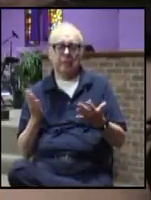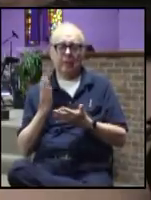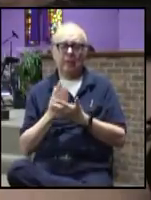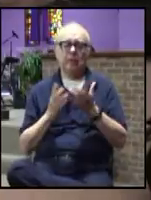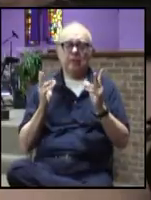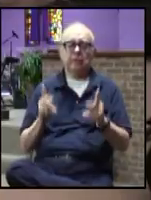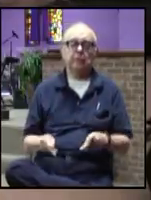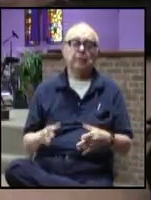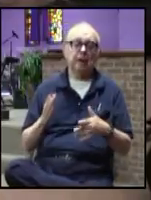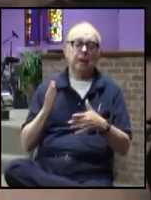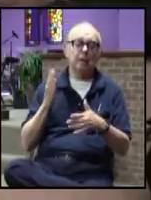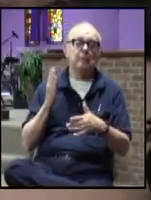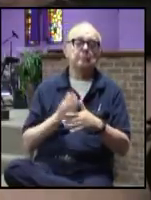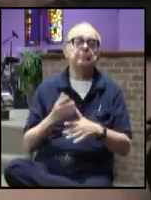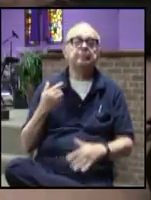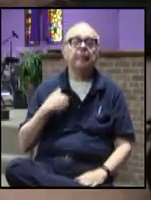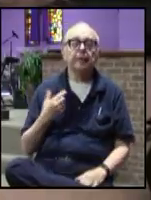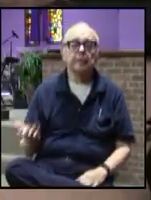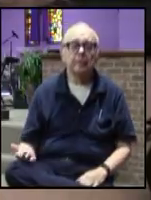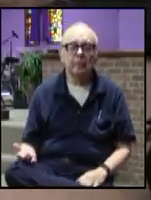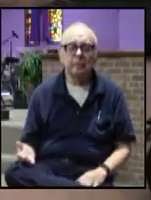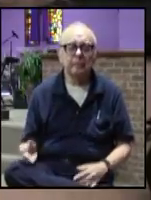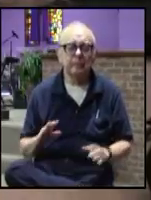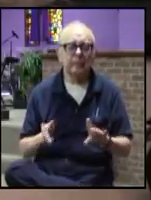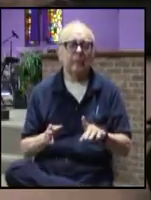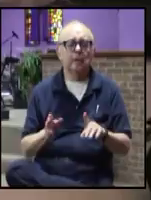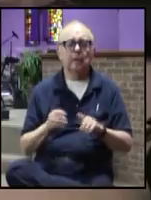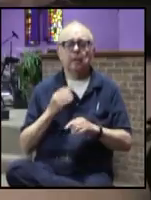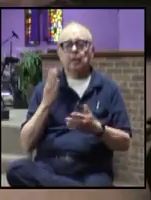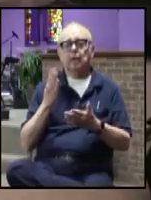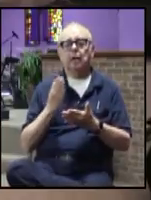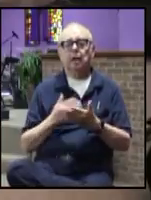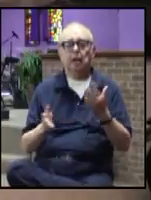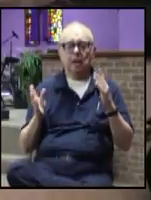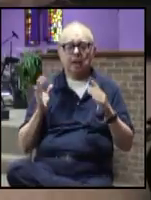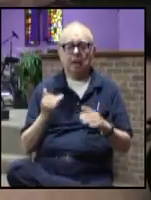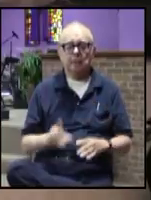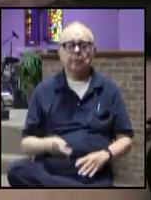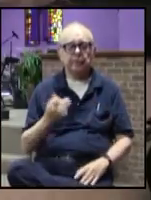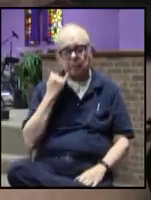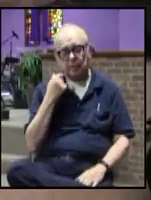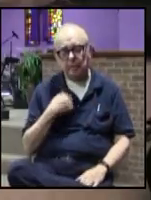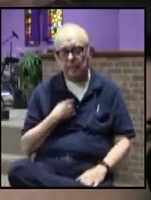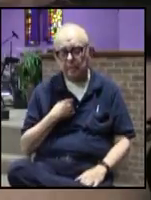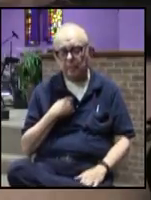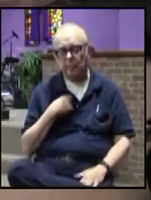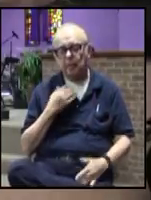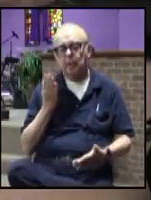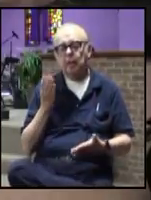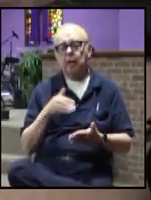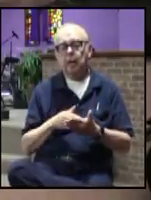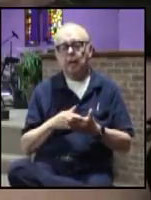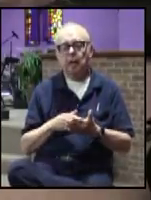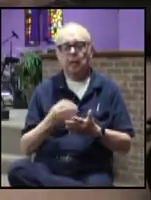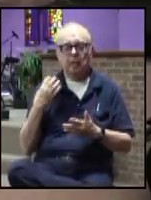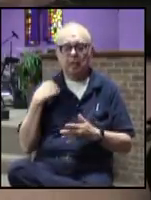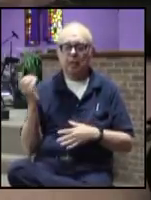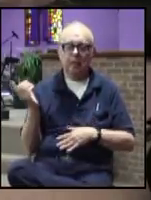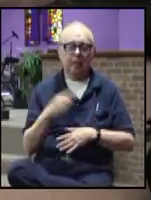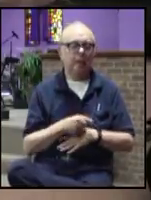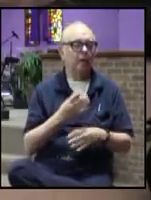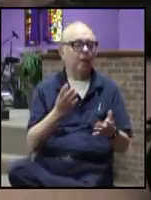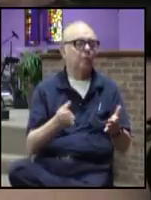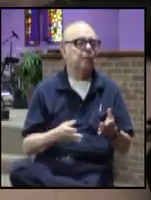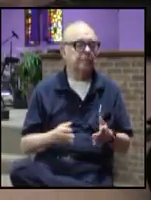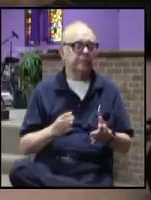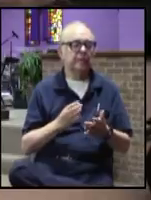something, somebody interrupted me. It seemed like I got right in the middle and somebody called me. It seemed like I got right in the middle and the boss comes